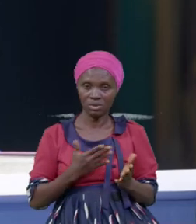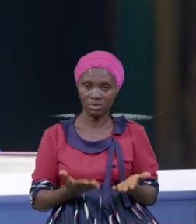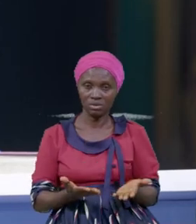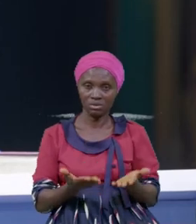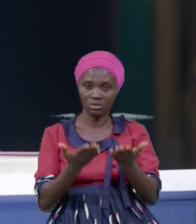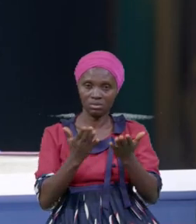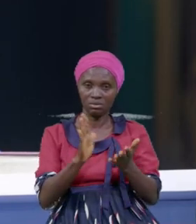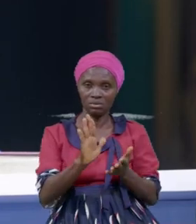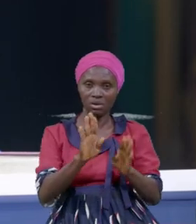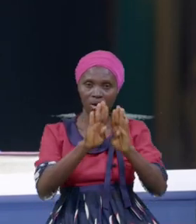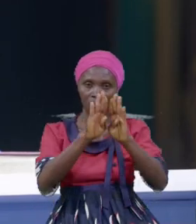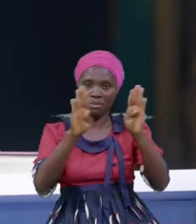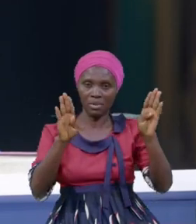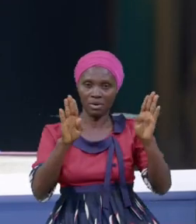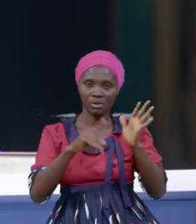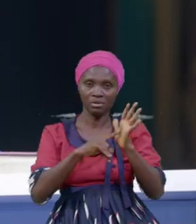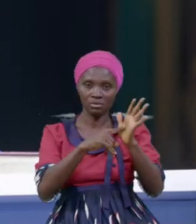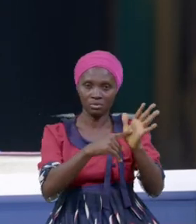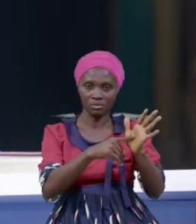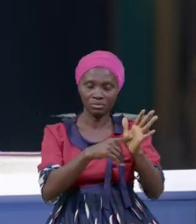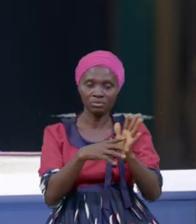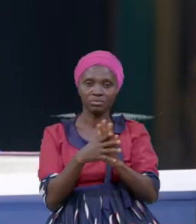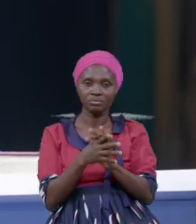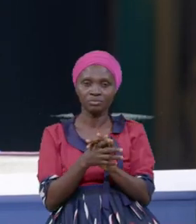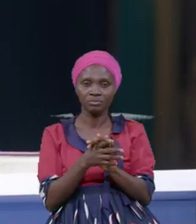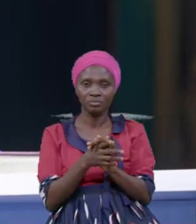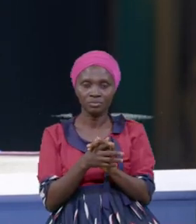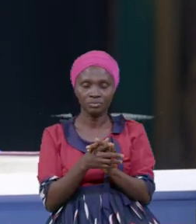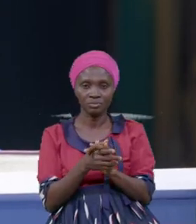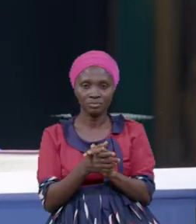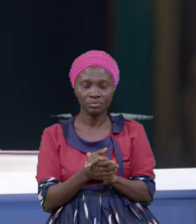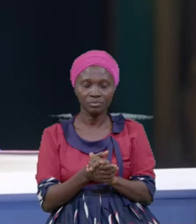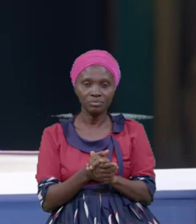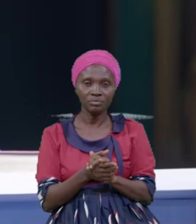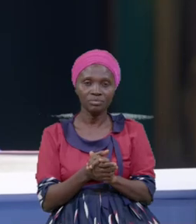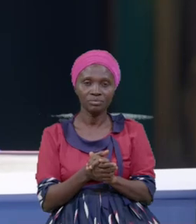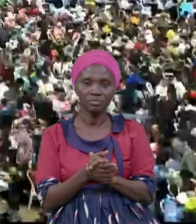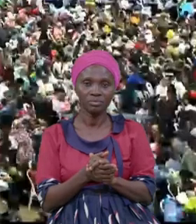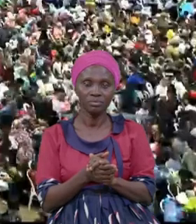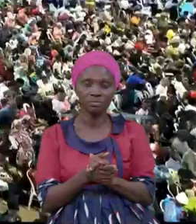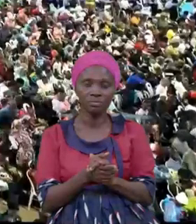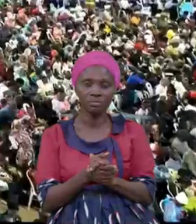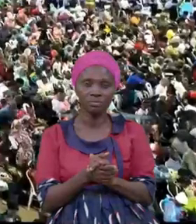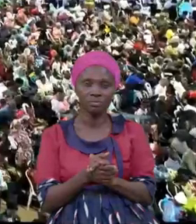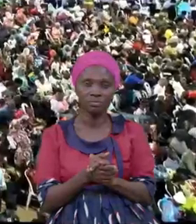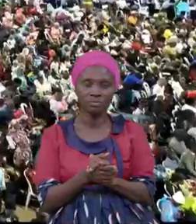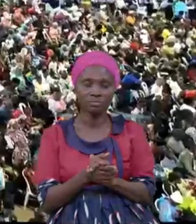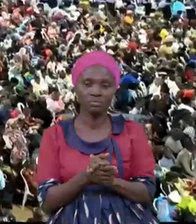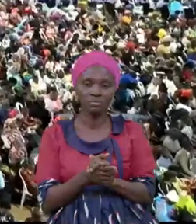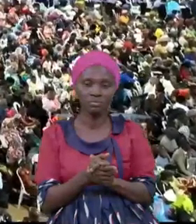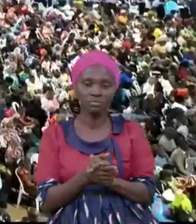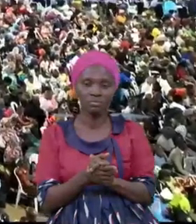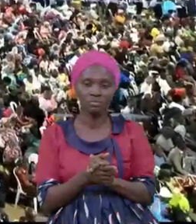your balloon at the right hand side and wave it at me?